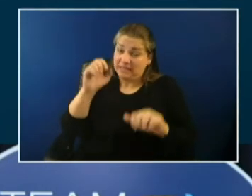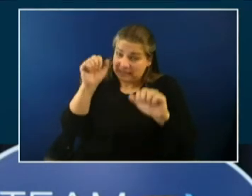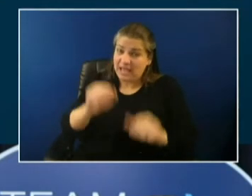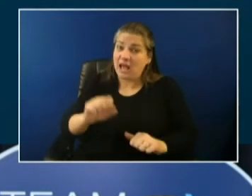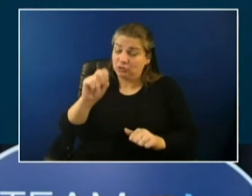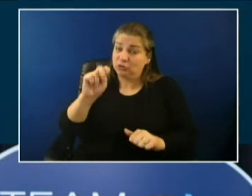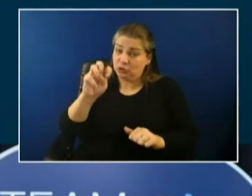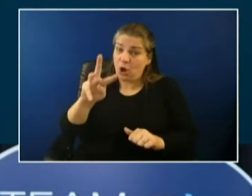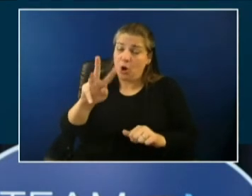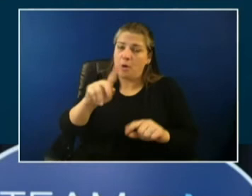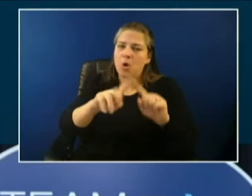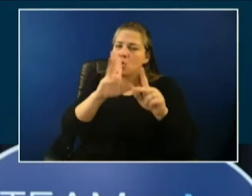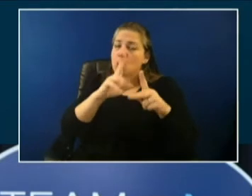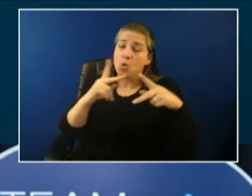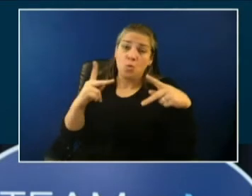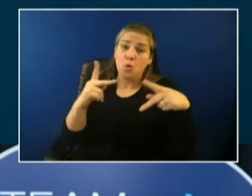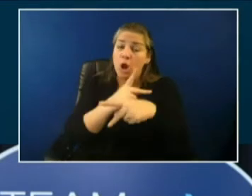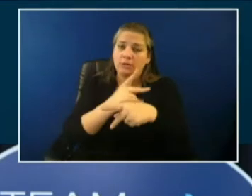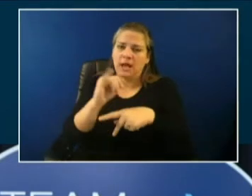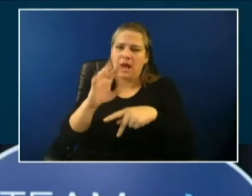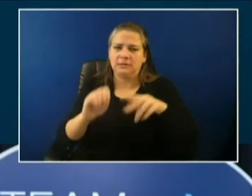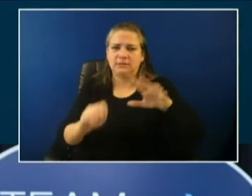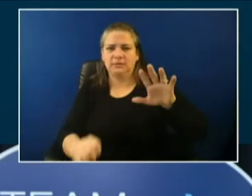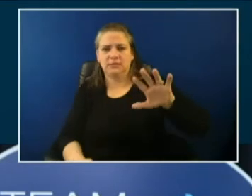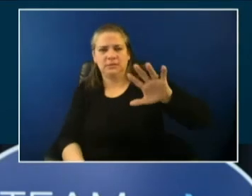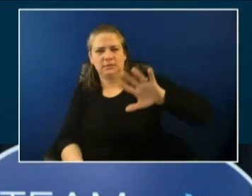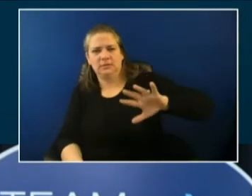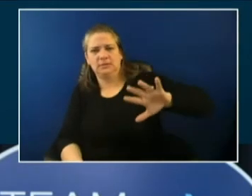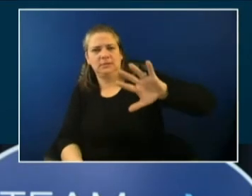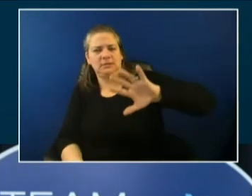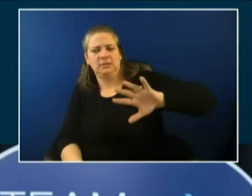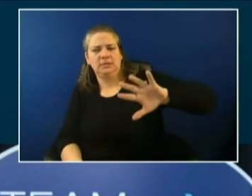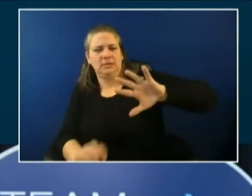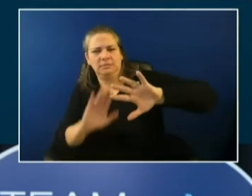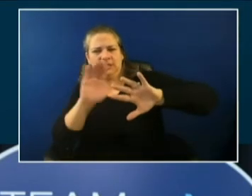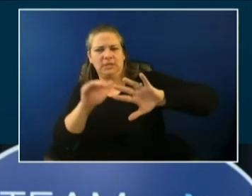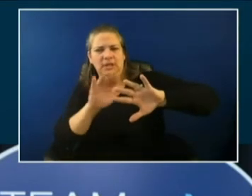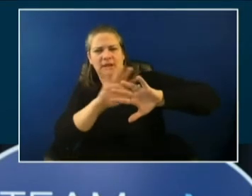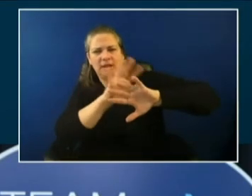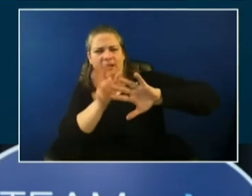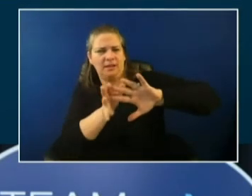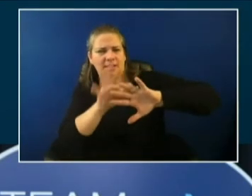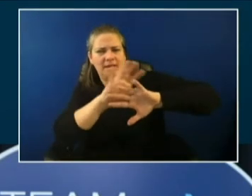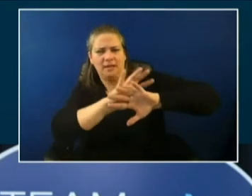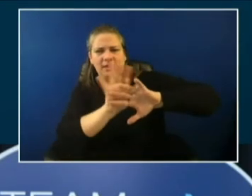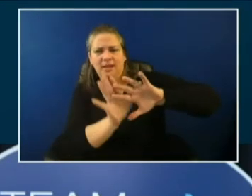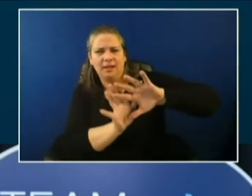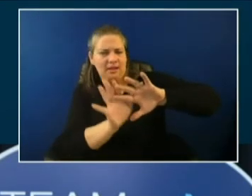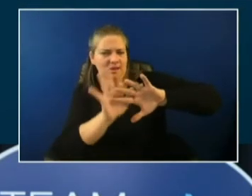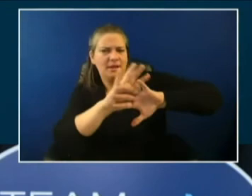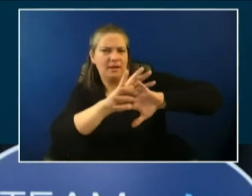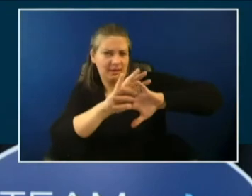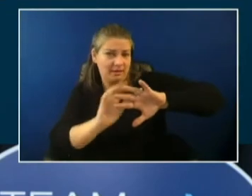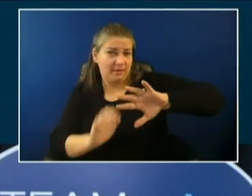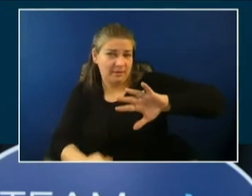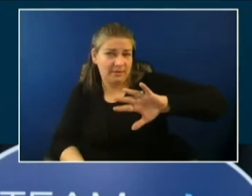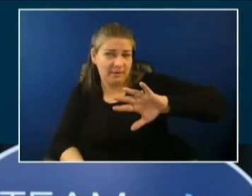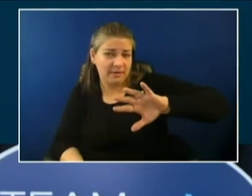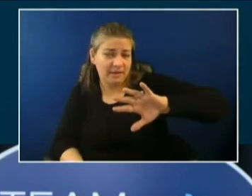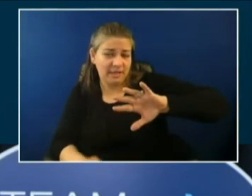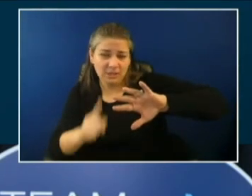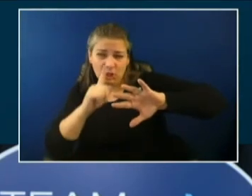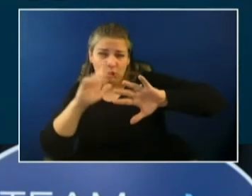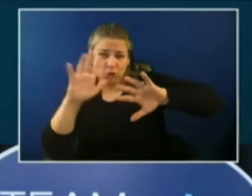of the worst prediction is of course that dark